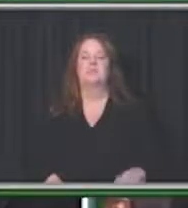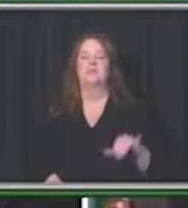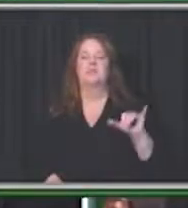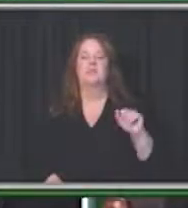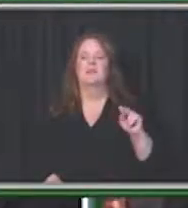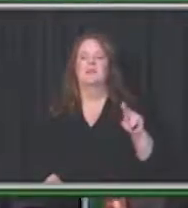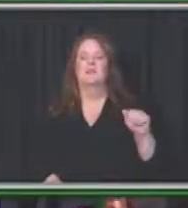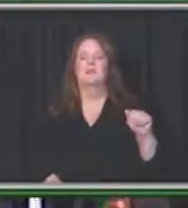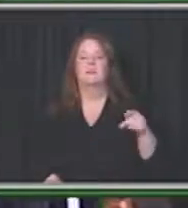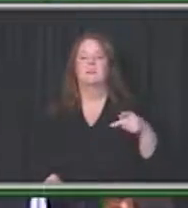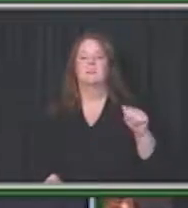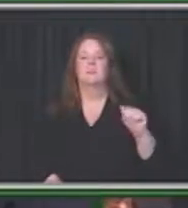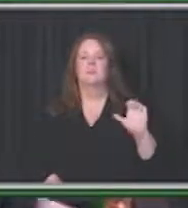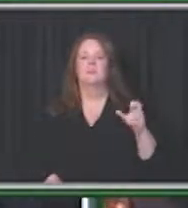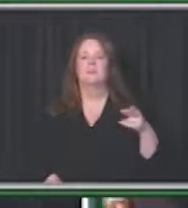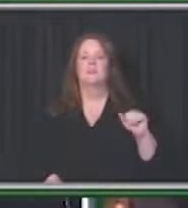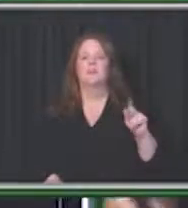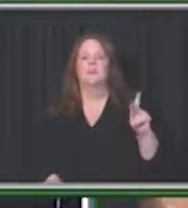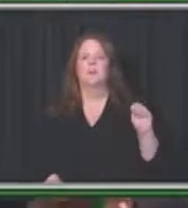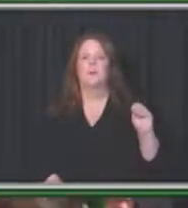Yana Petrenko.